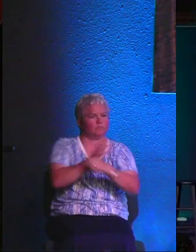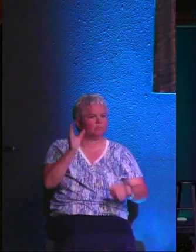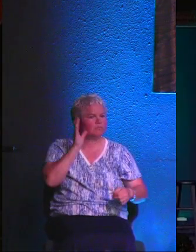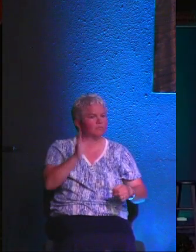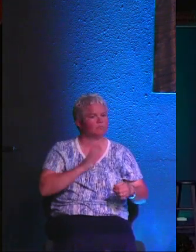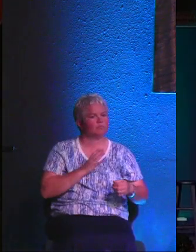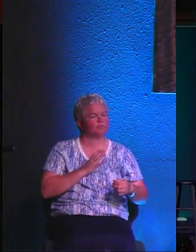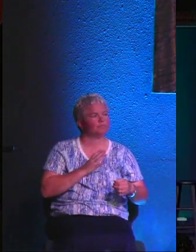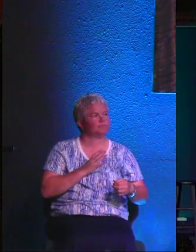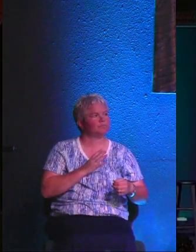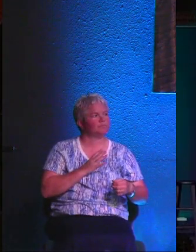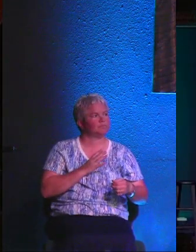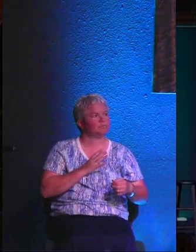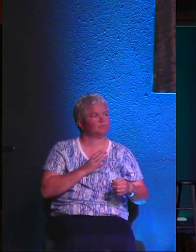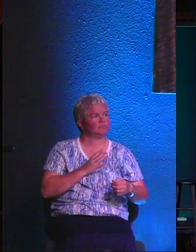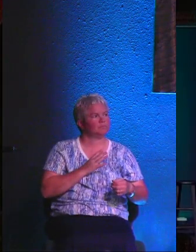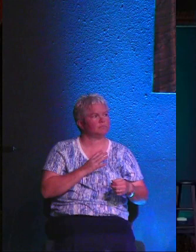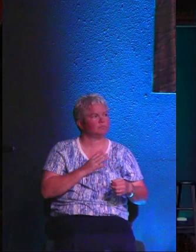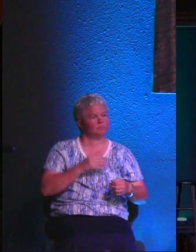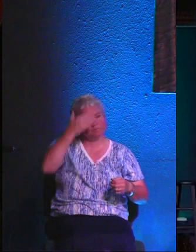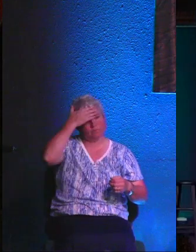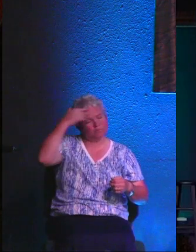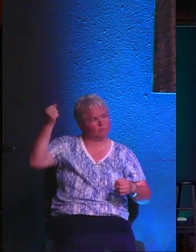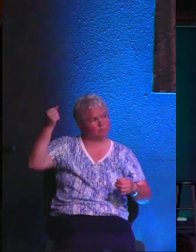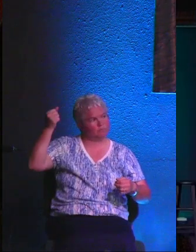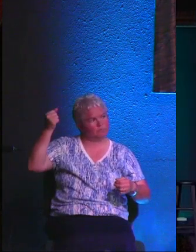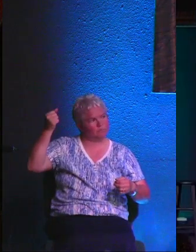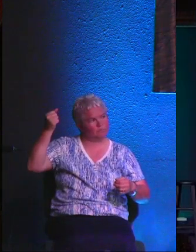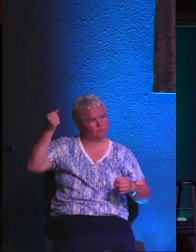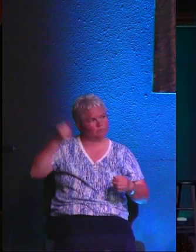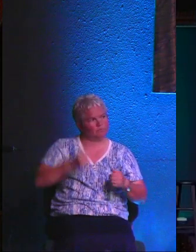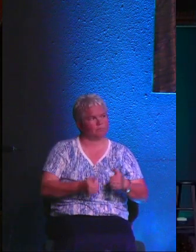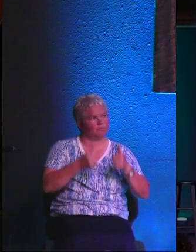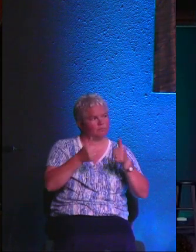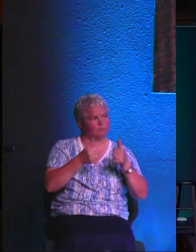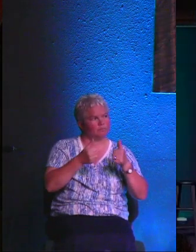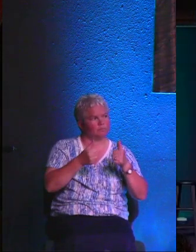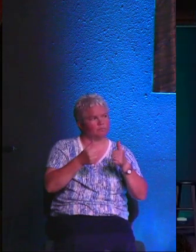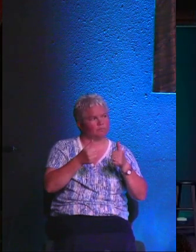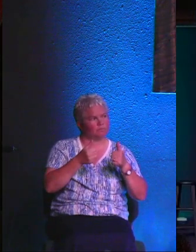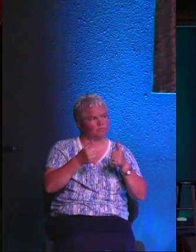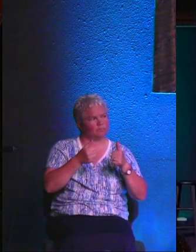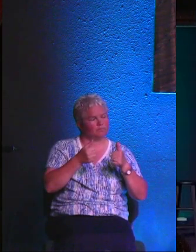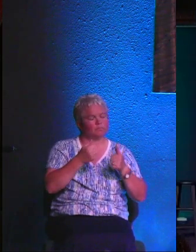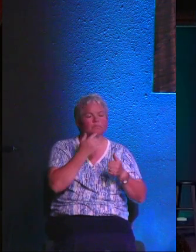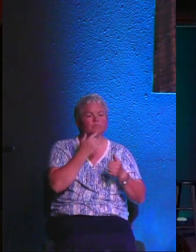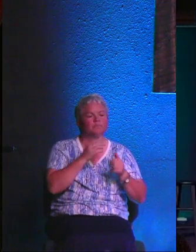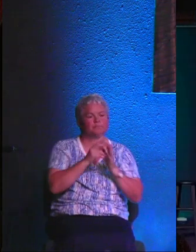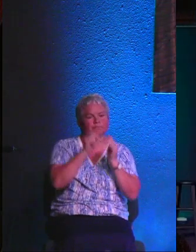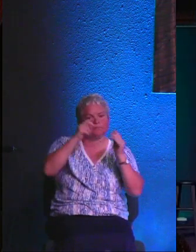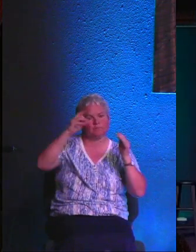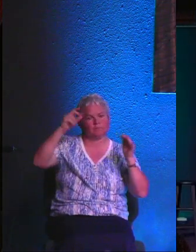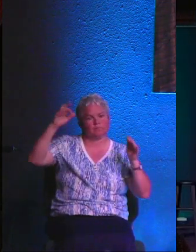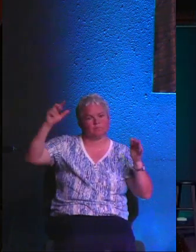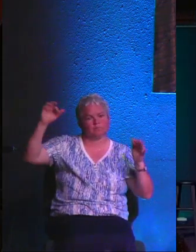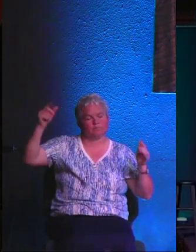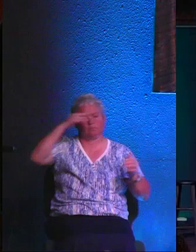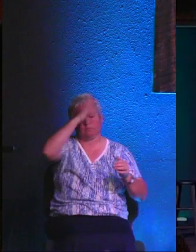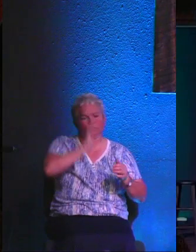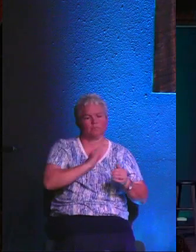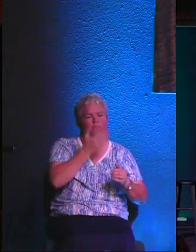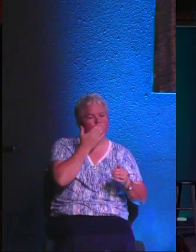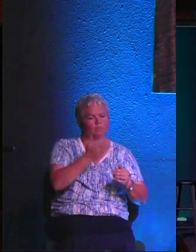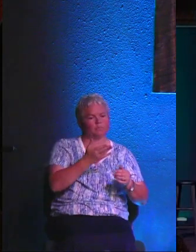ladies, because what was once forgotten and overlooked in real life, they are shining stars of God's goodness every day.